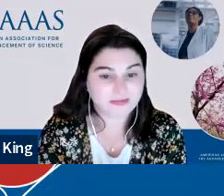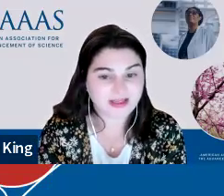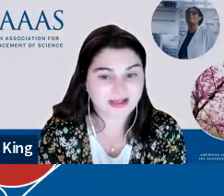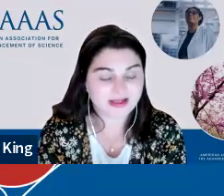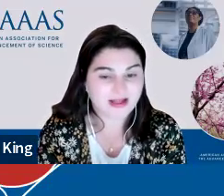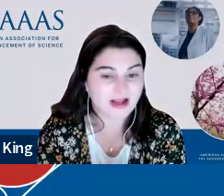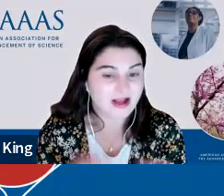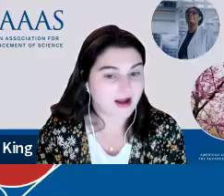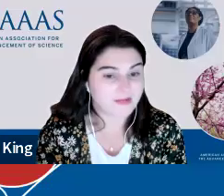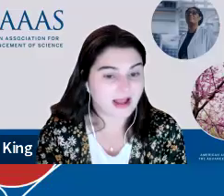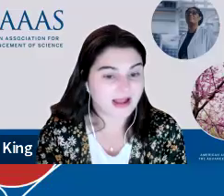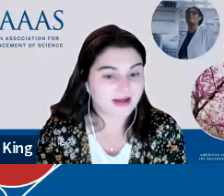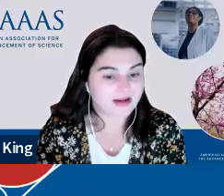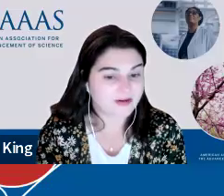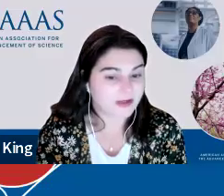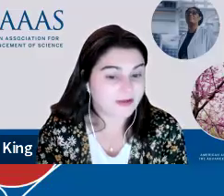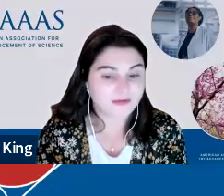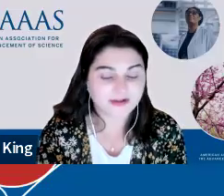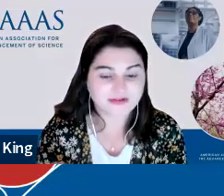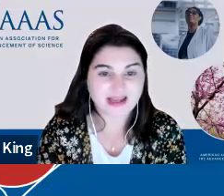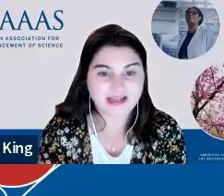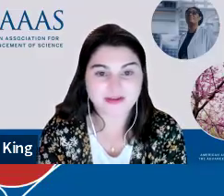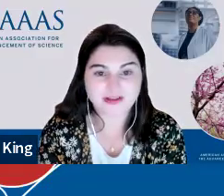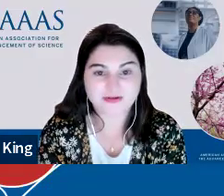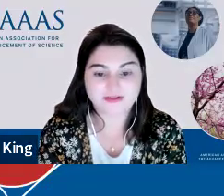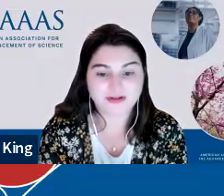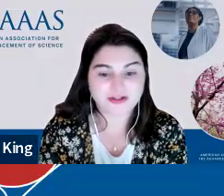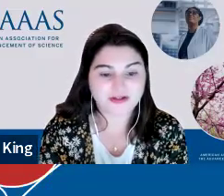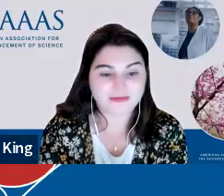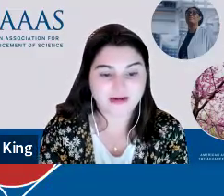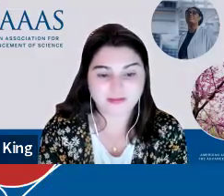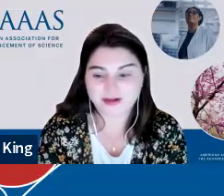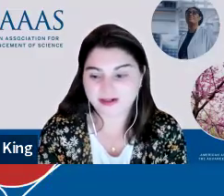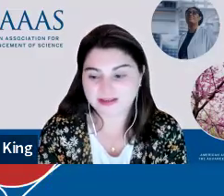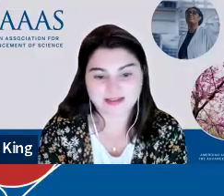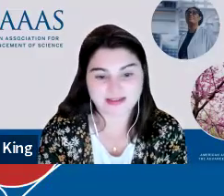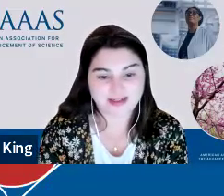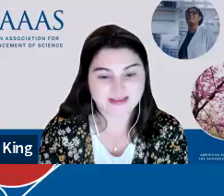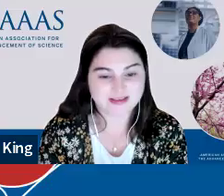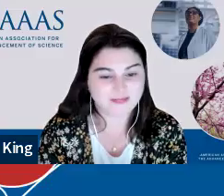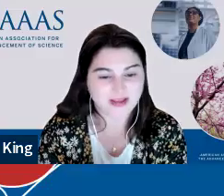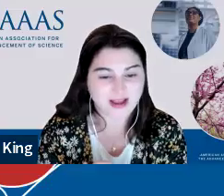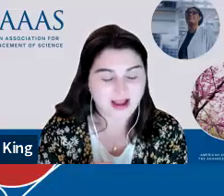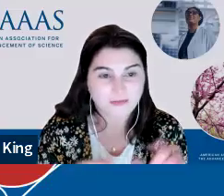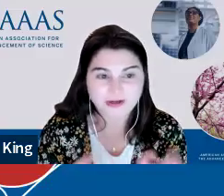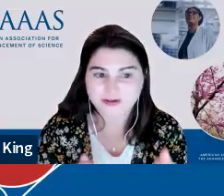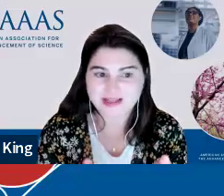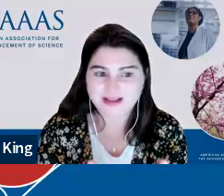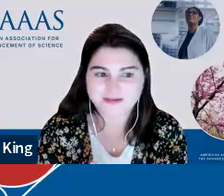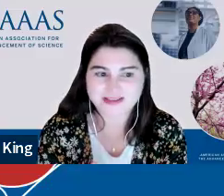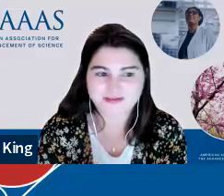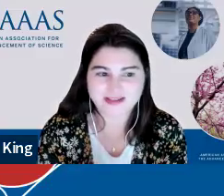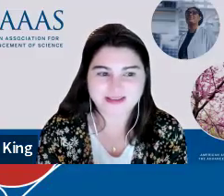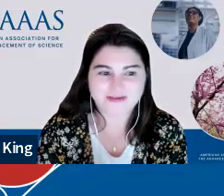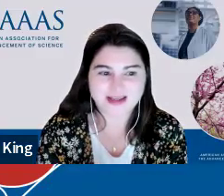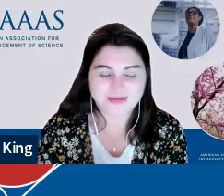on social media. And we look forward to engaging with you in future rec webinars and activities. When you close